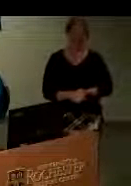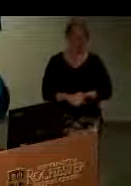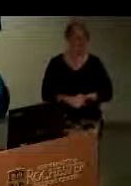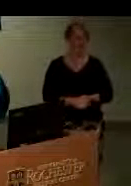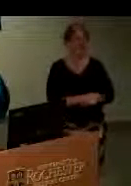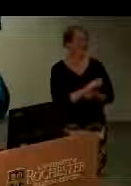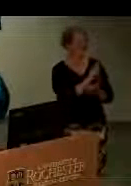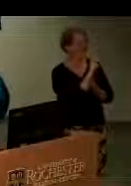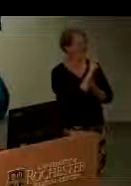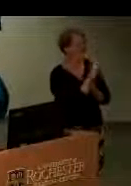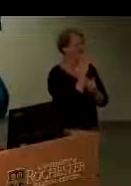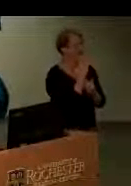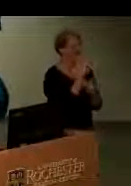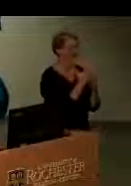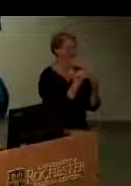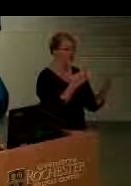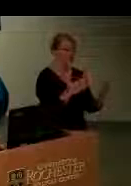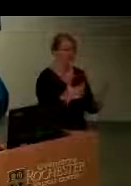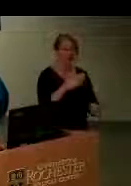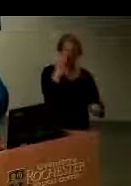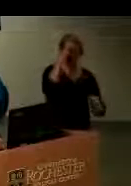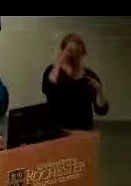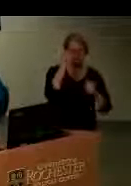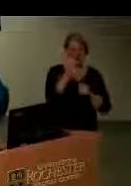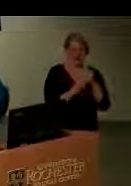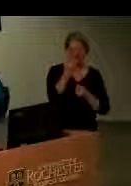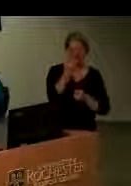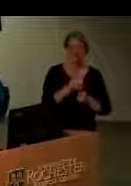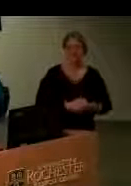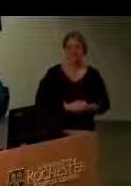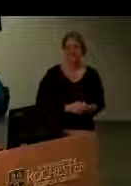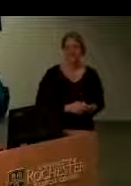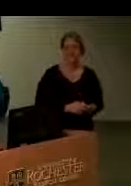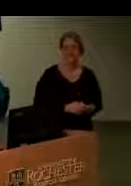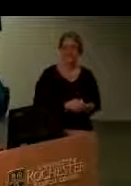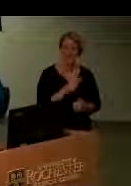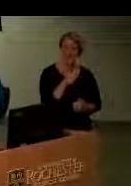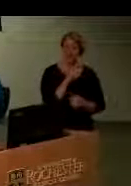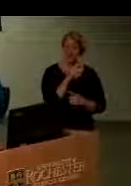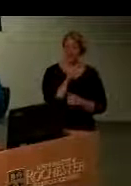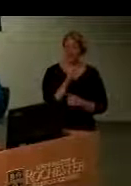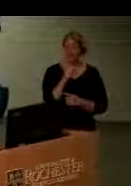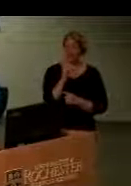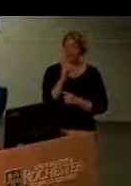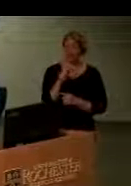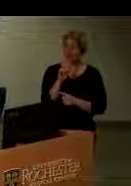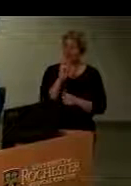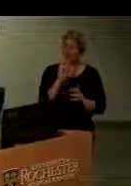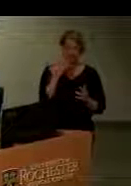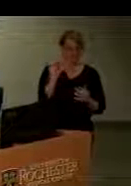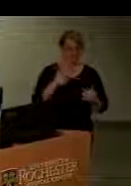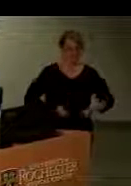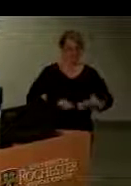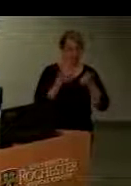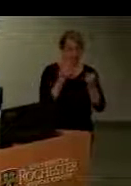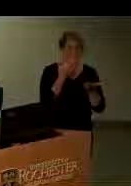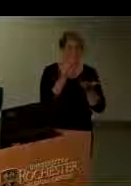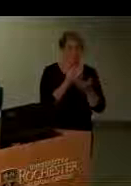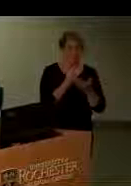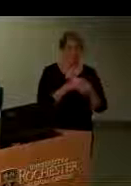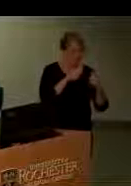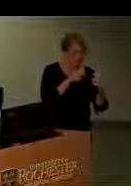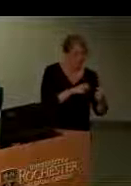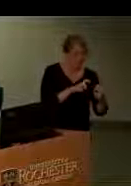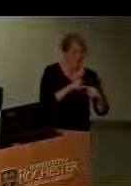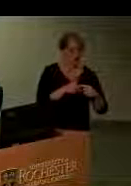Mark, thank you very much. And hello to everybody. So George Engel was alive, well, and seeing consults when